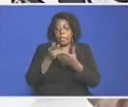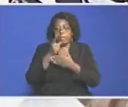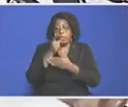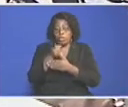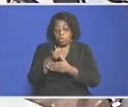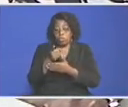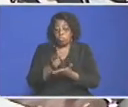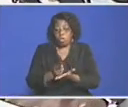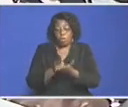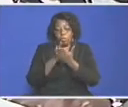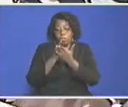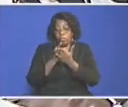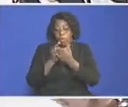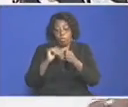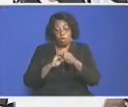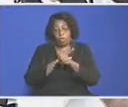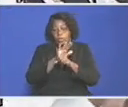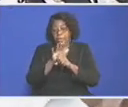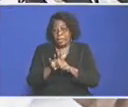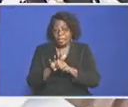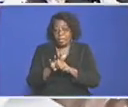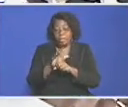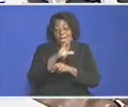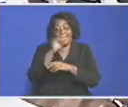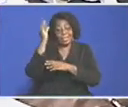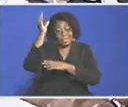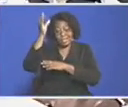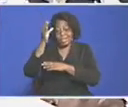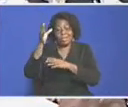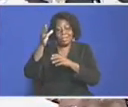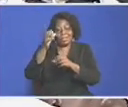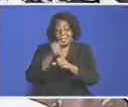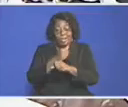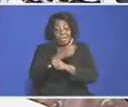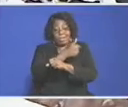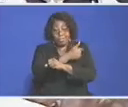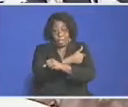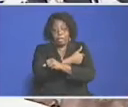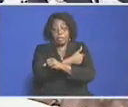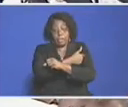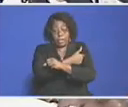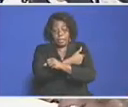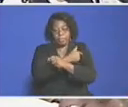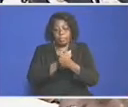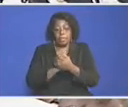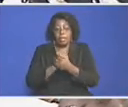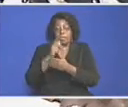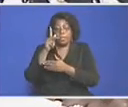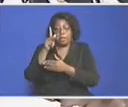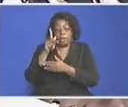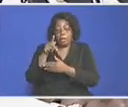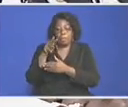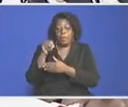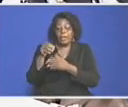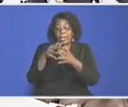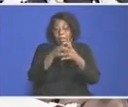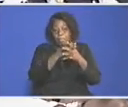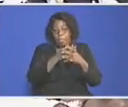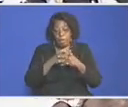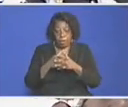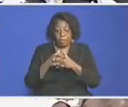recently recovered from COVID-19 and are considering getting inoculated with the vaccine. Pan American Health Organization country